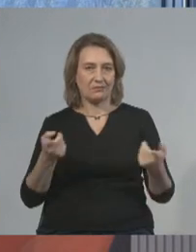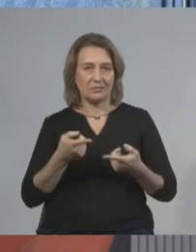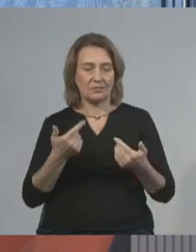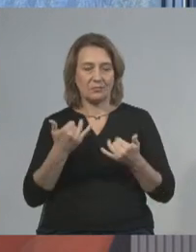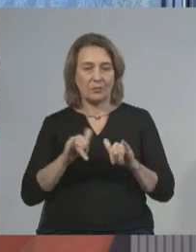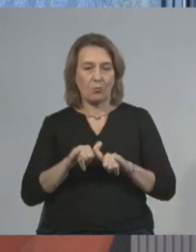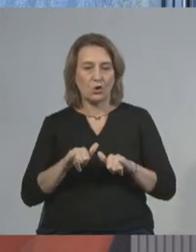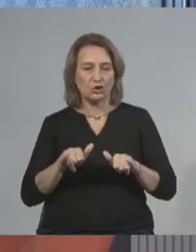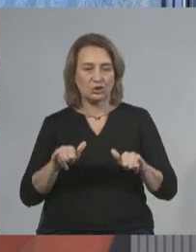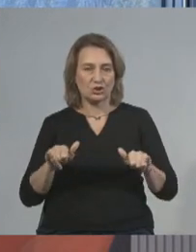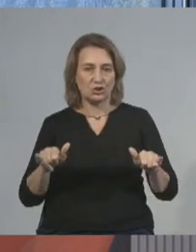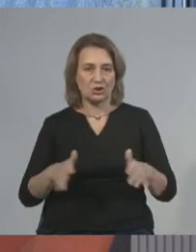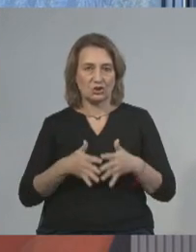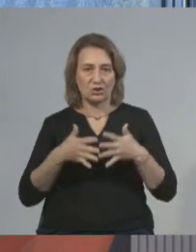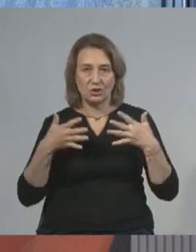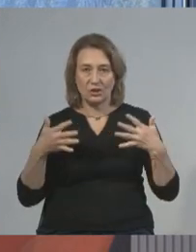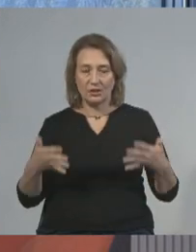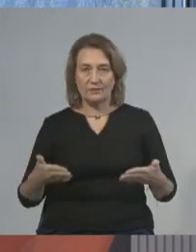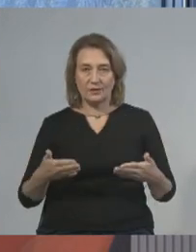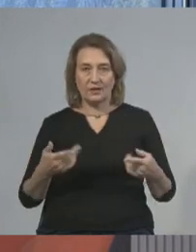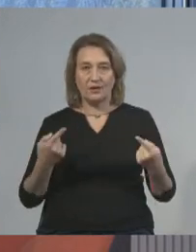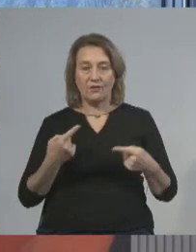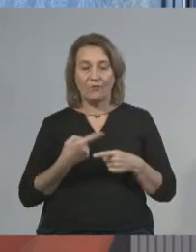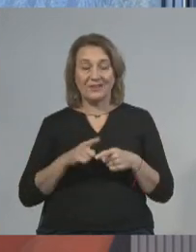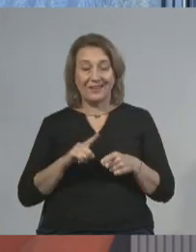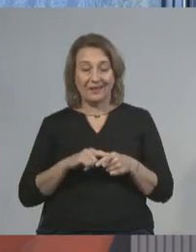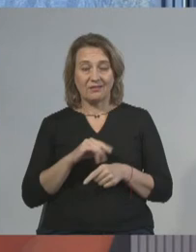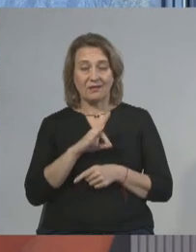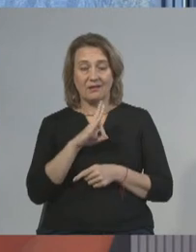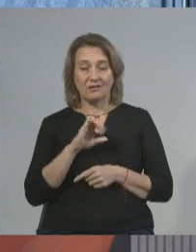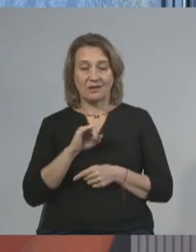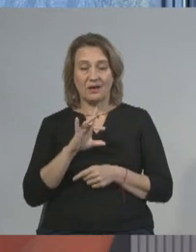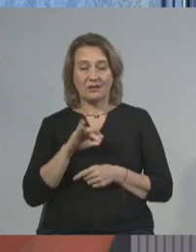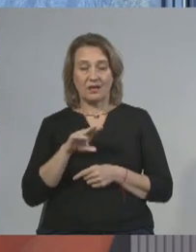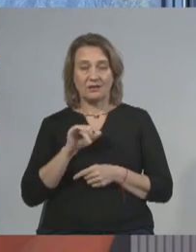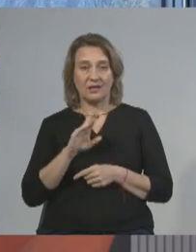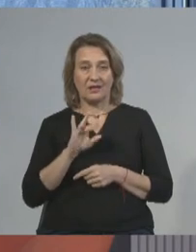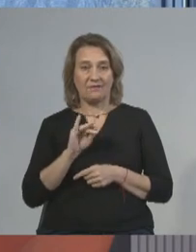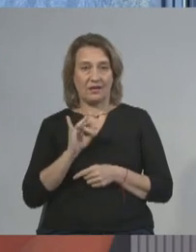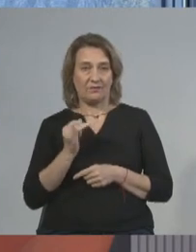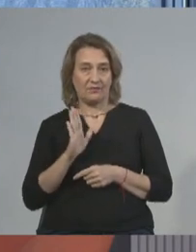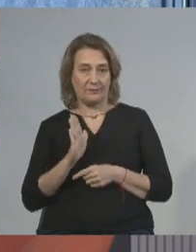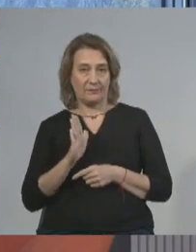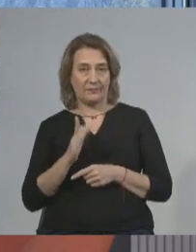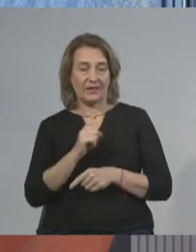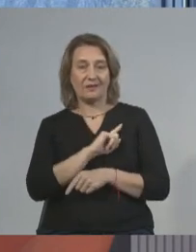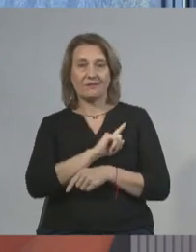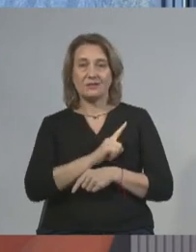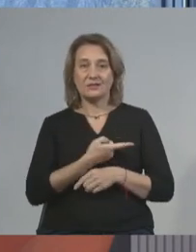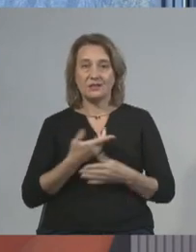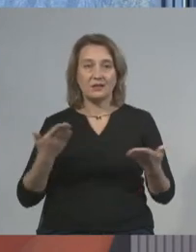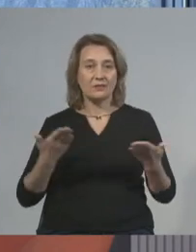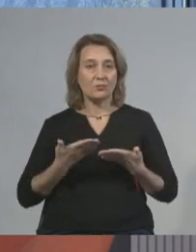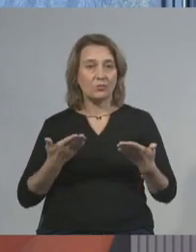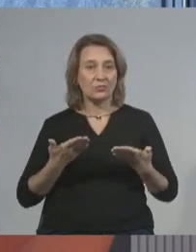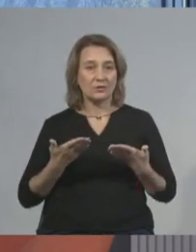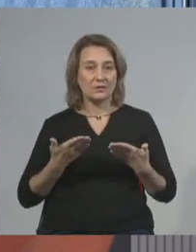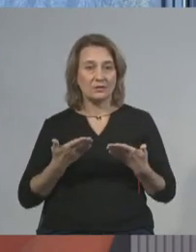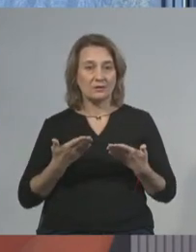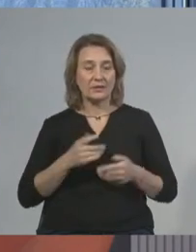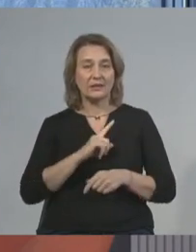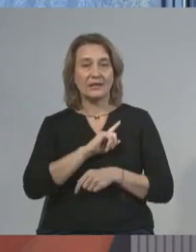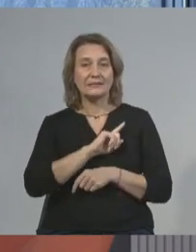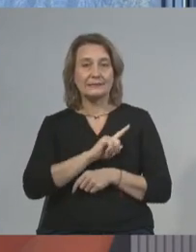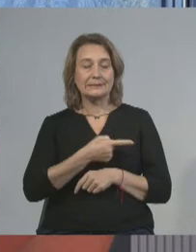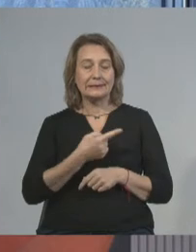and very often they take part in spreading those narratives even without understanding that the